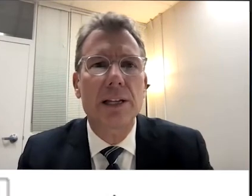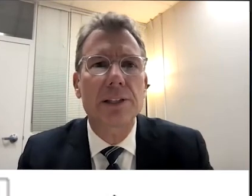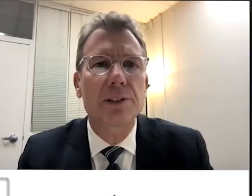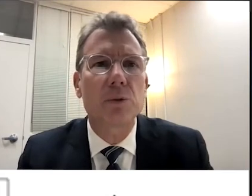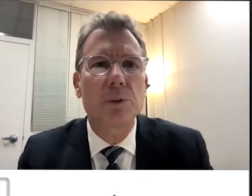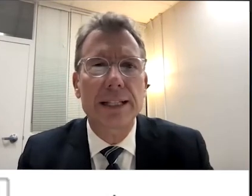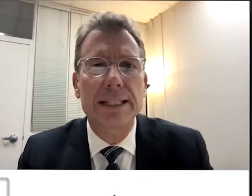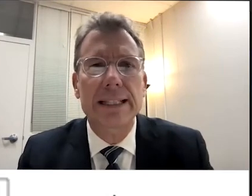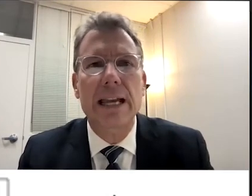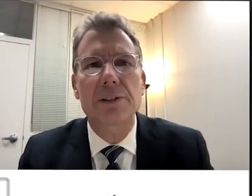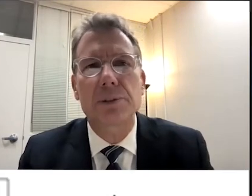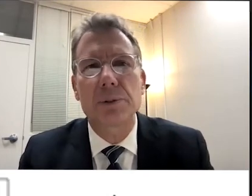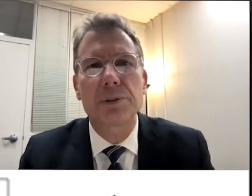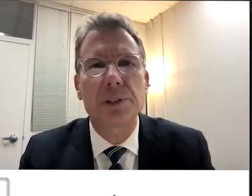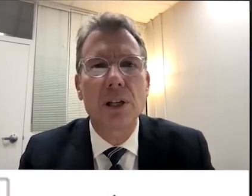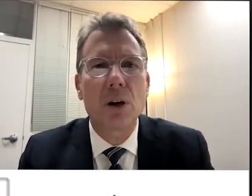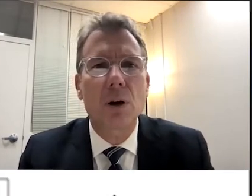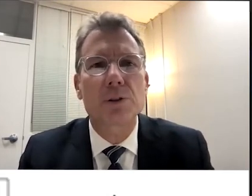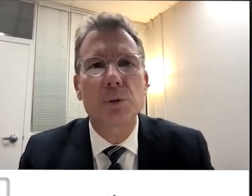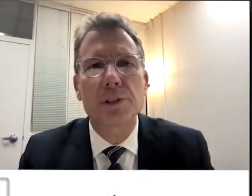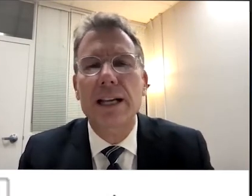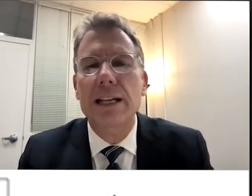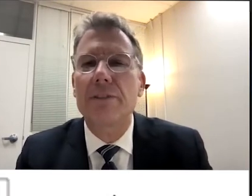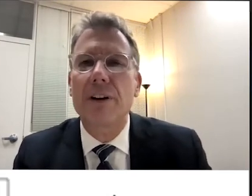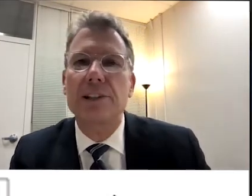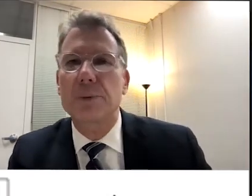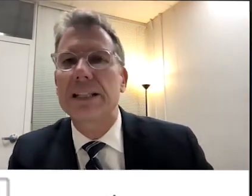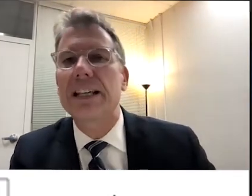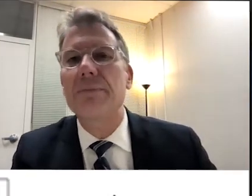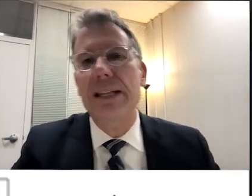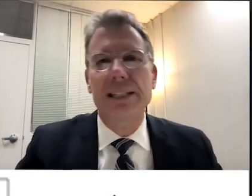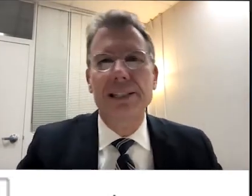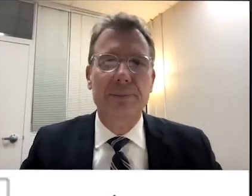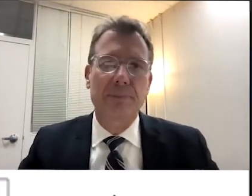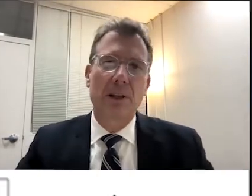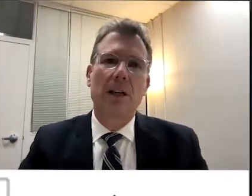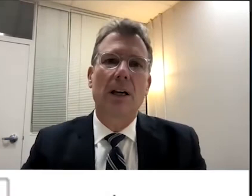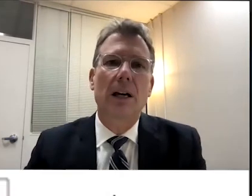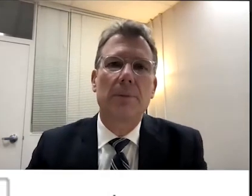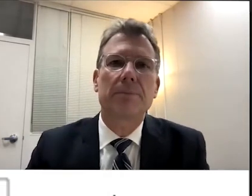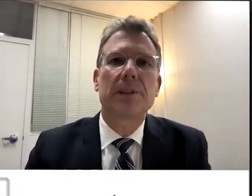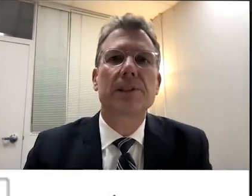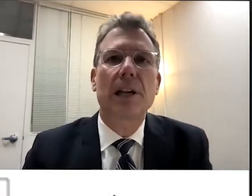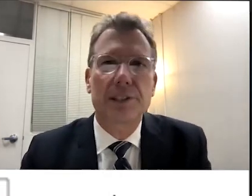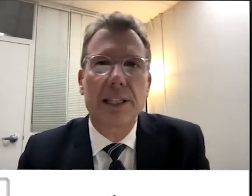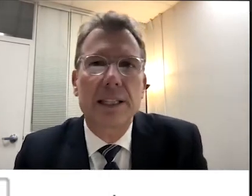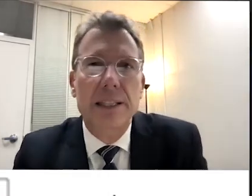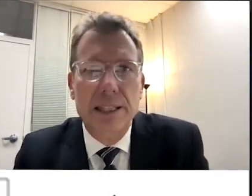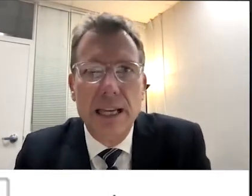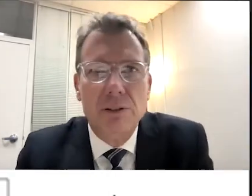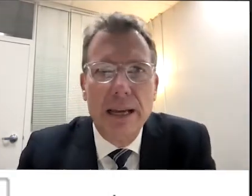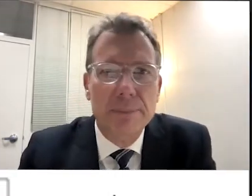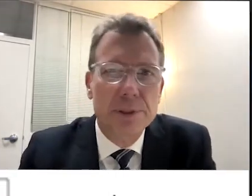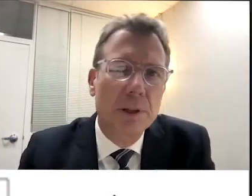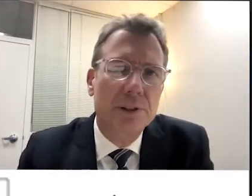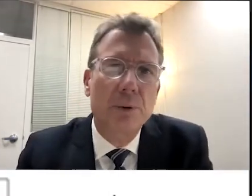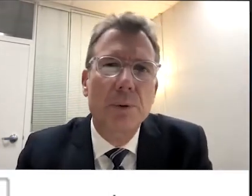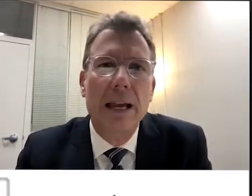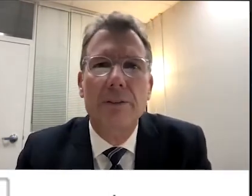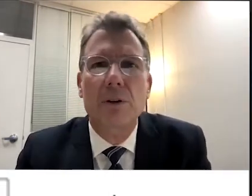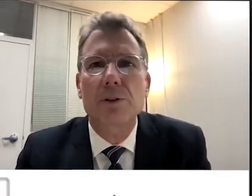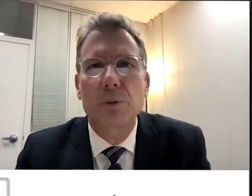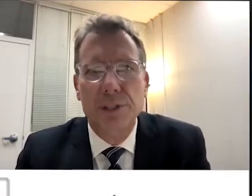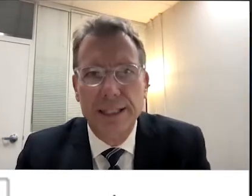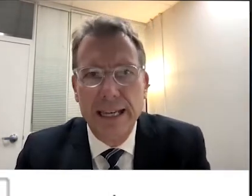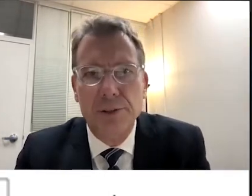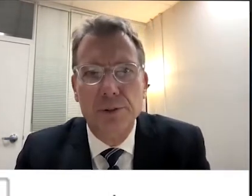as school site councils or school site advisory committees discussing the LCAP as well. So we